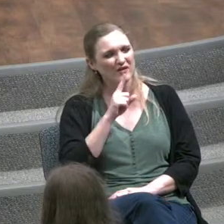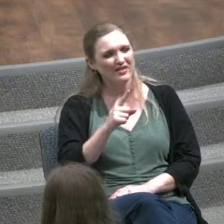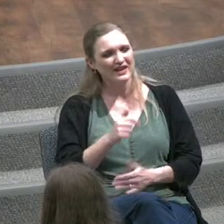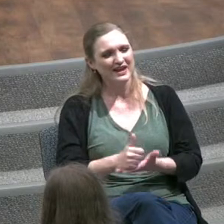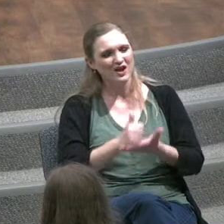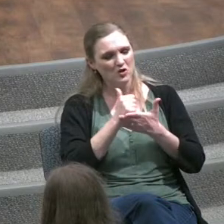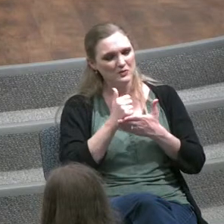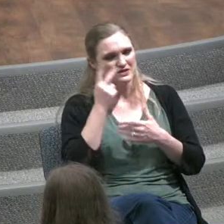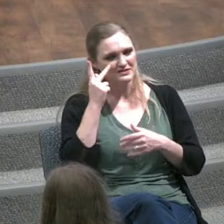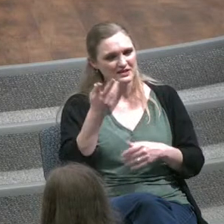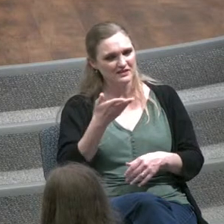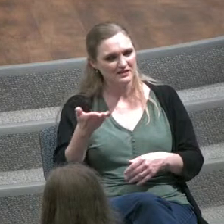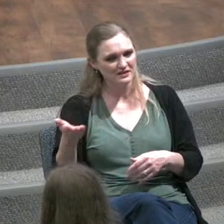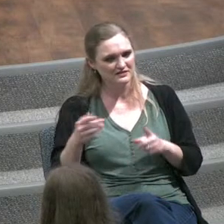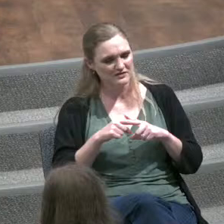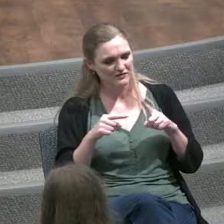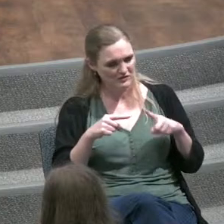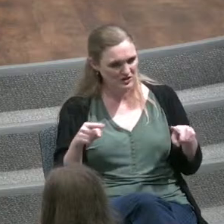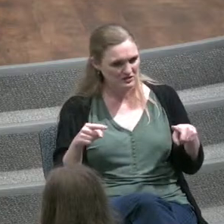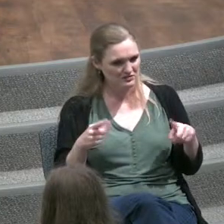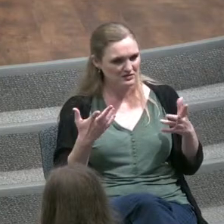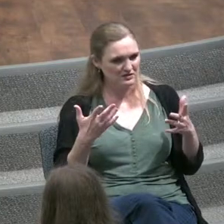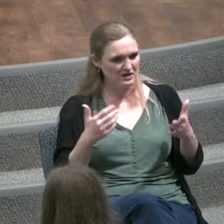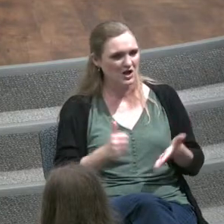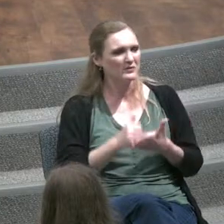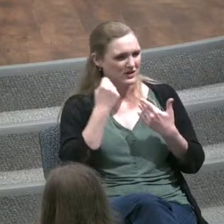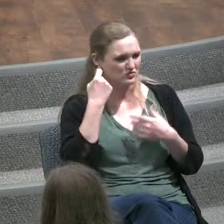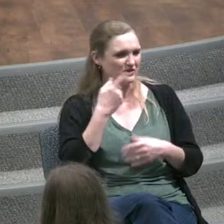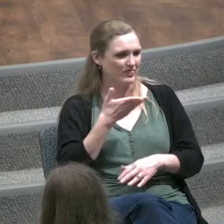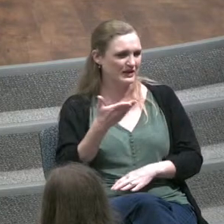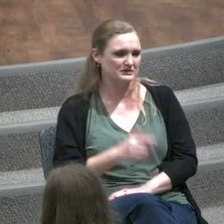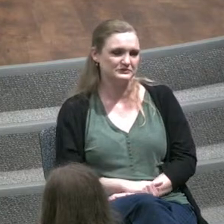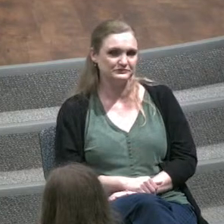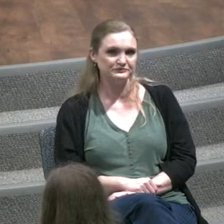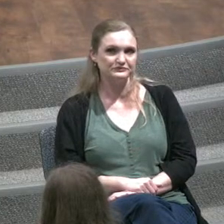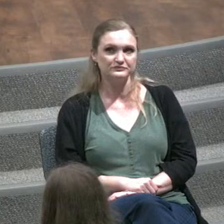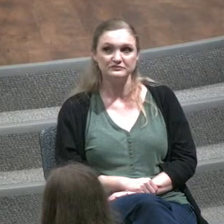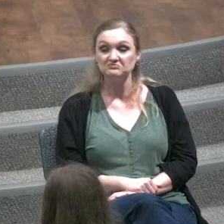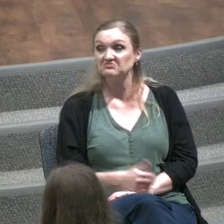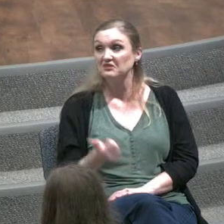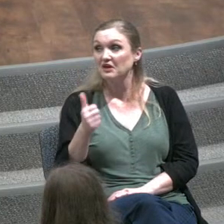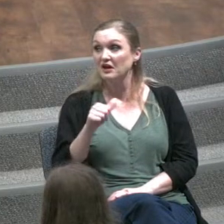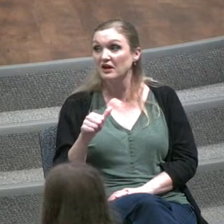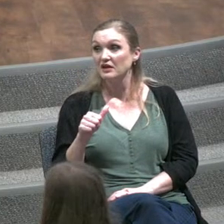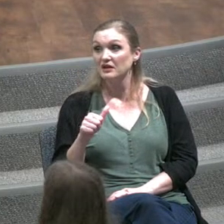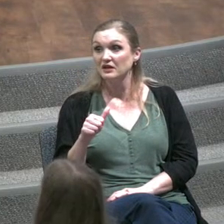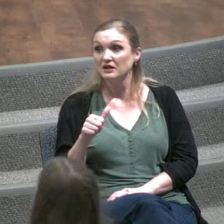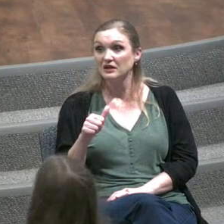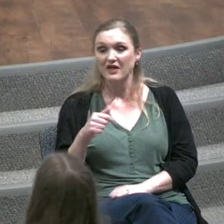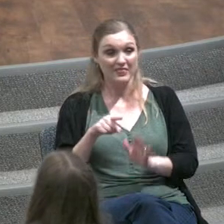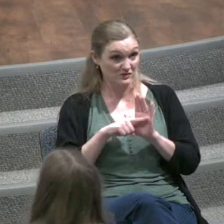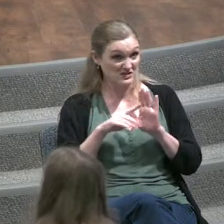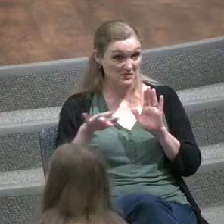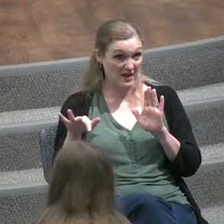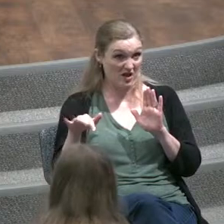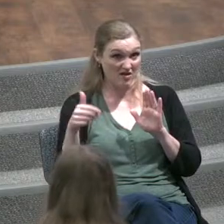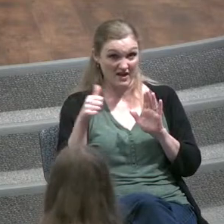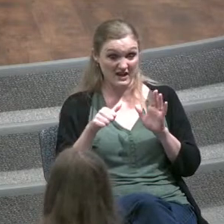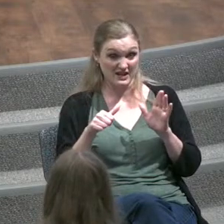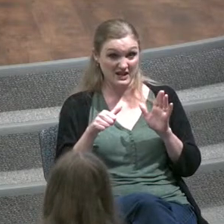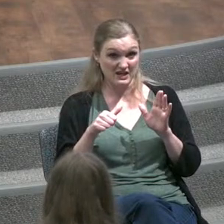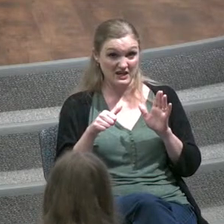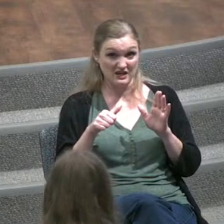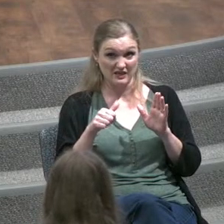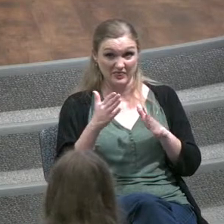life that otherwise are difficult to understand. So anyway, I think we just had the first bell. Any